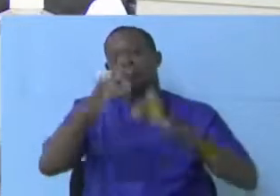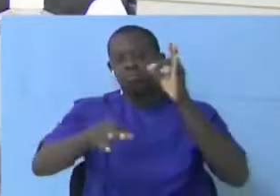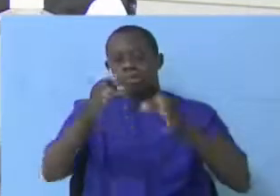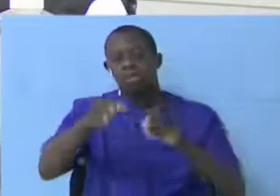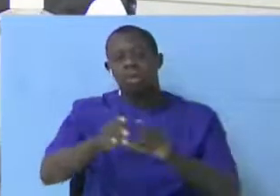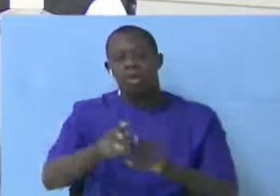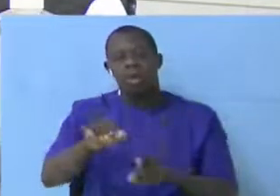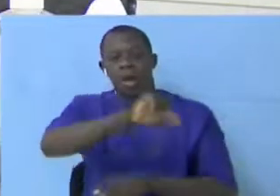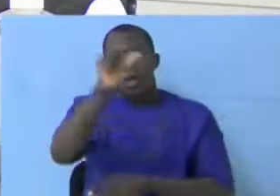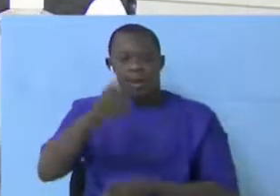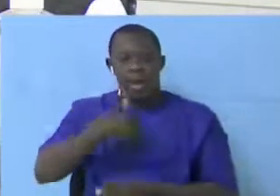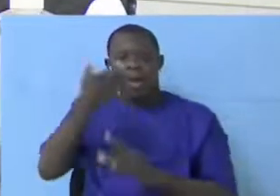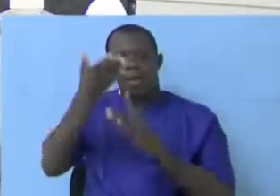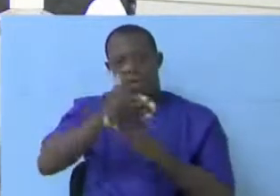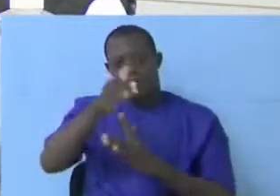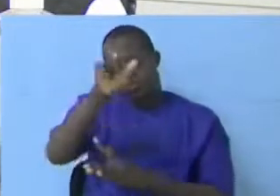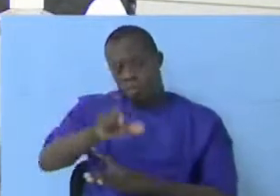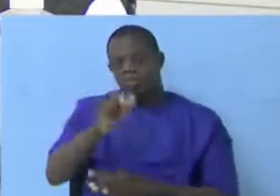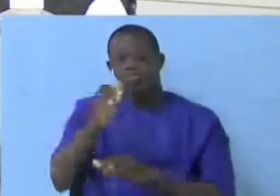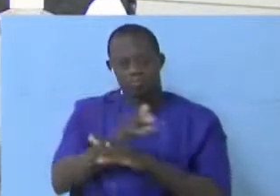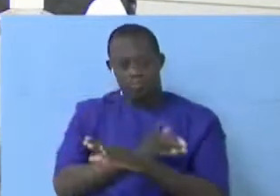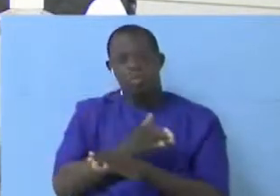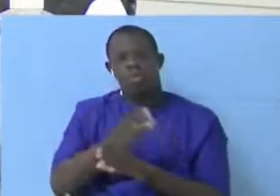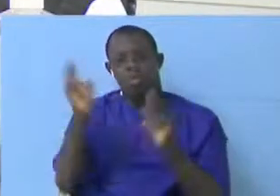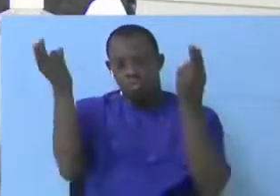And I believe he was convicted.